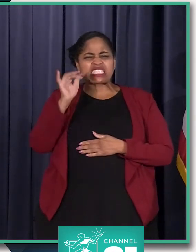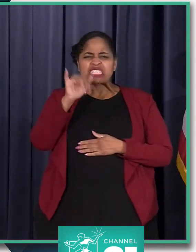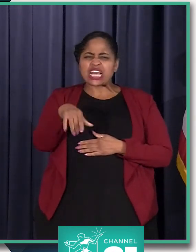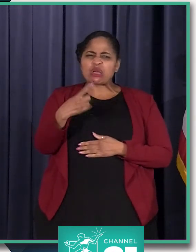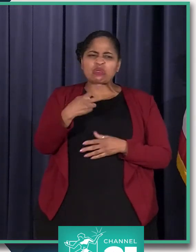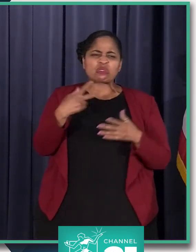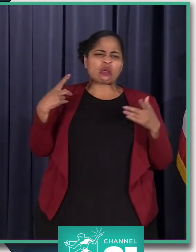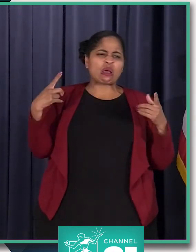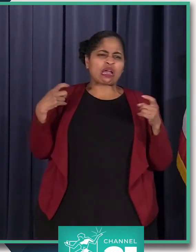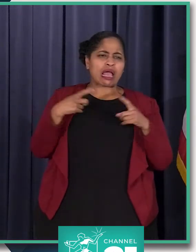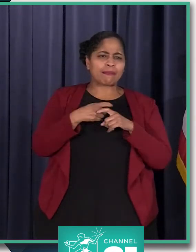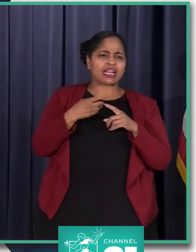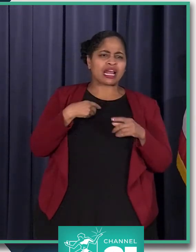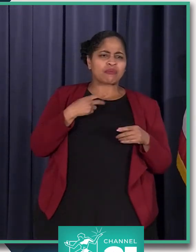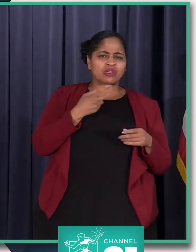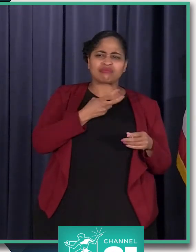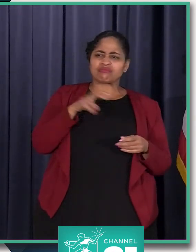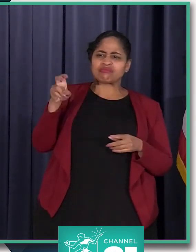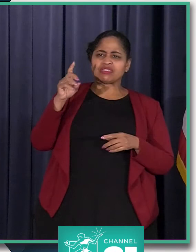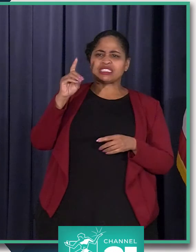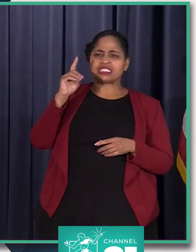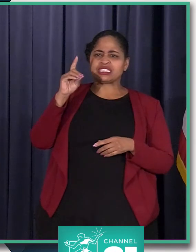I'm going to give it to the deputy mayor.